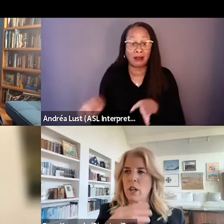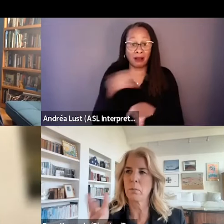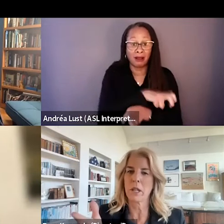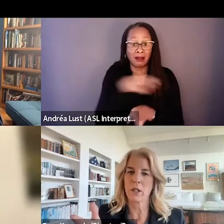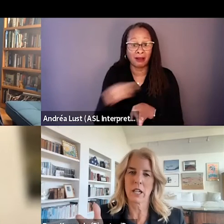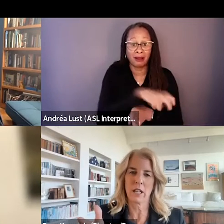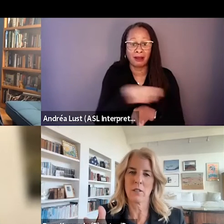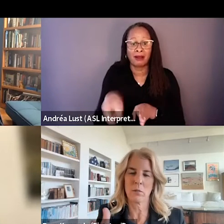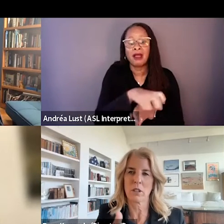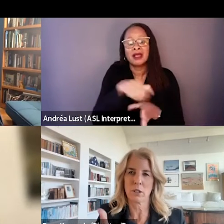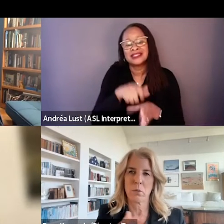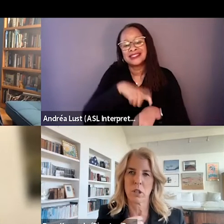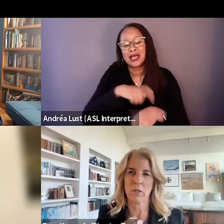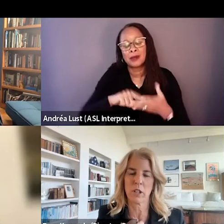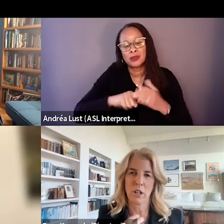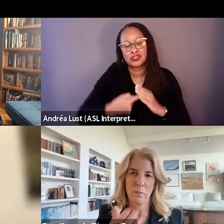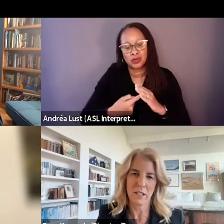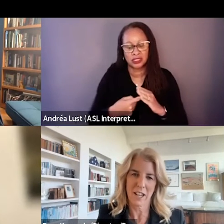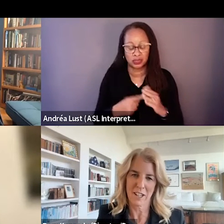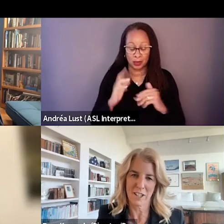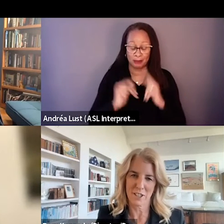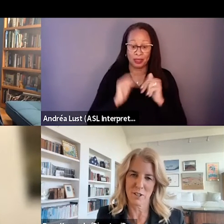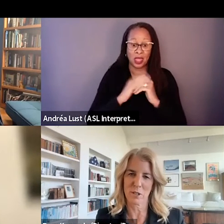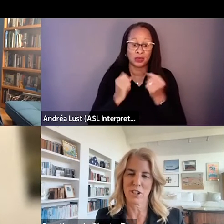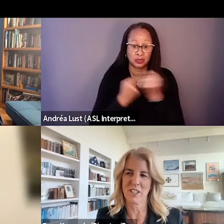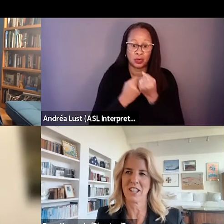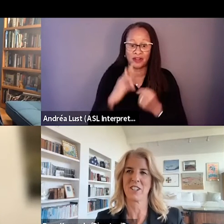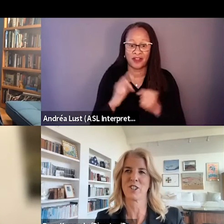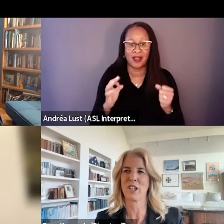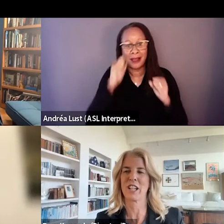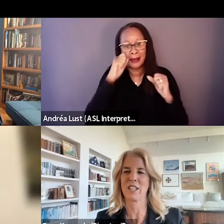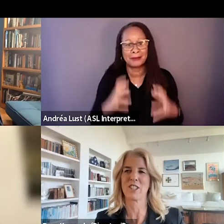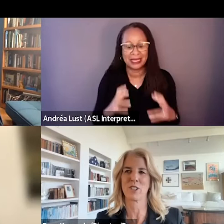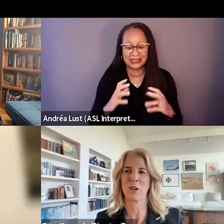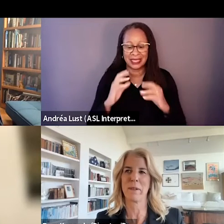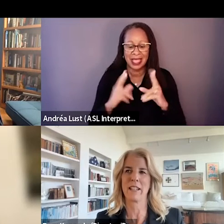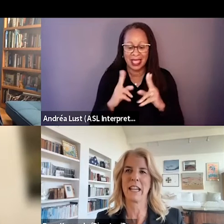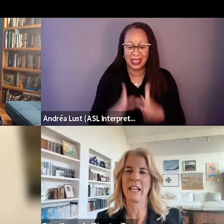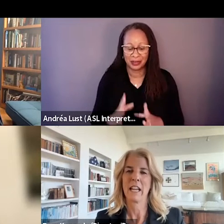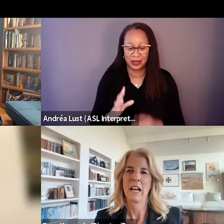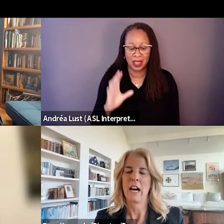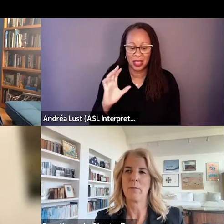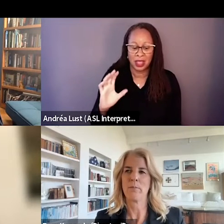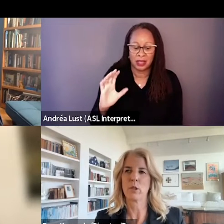we started building it with the support of our amazing editor, who I'm sorry isn't here to join us, Jawad Metney,